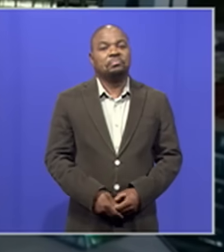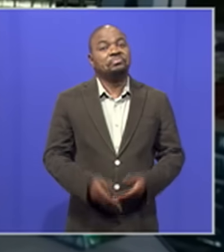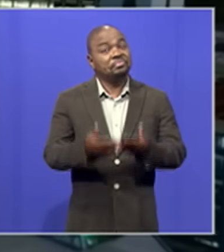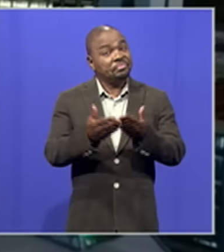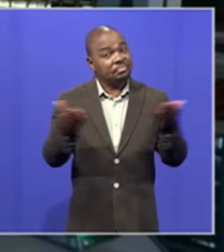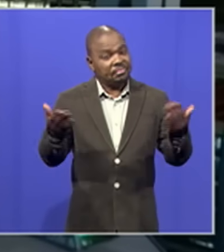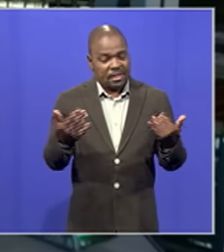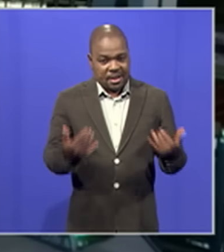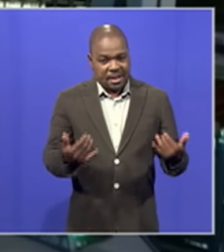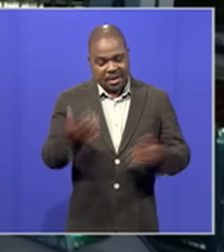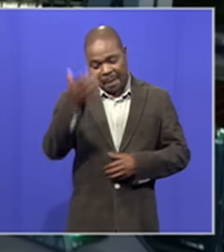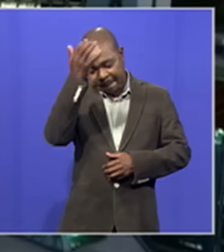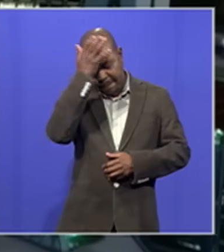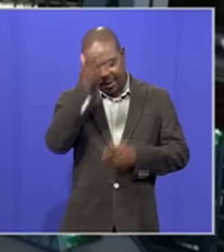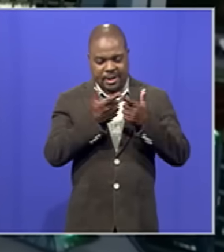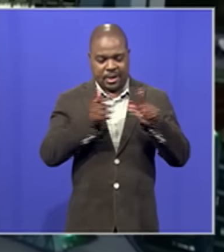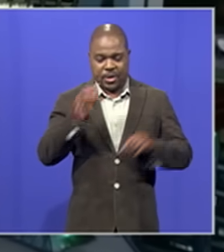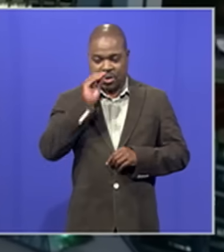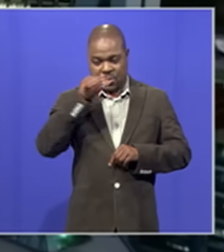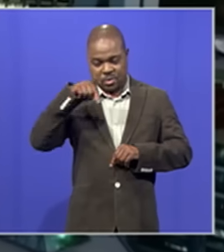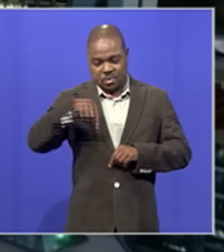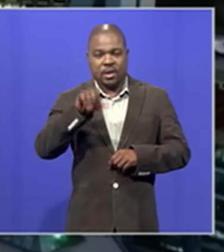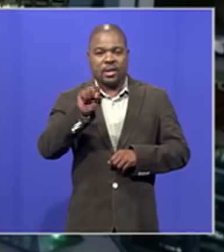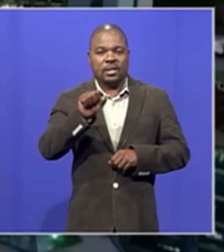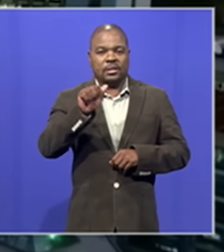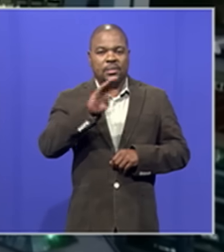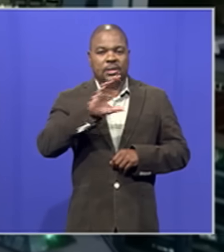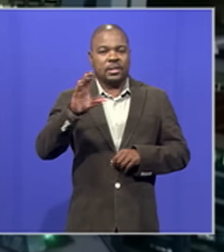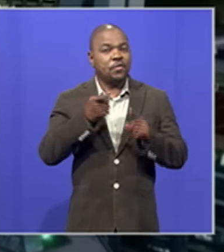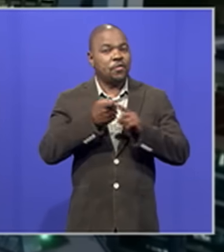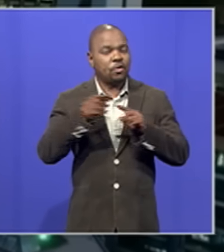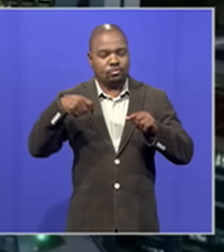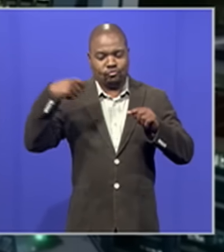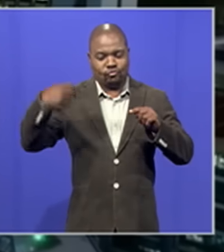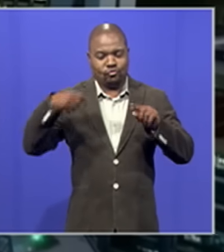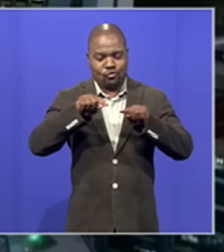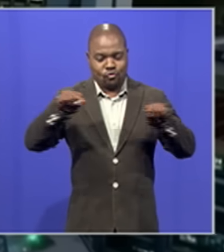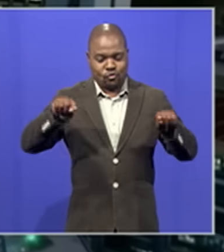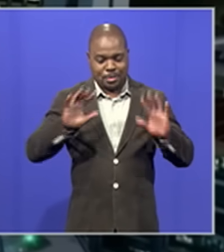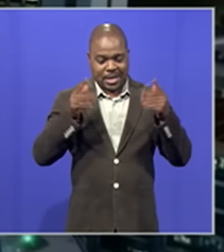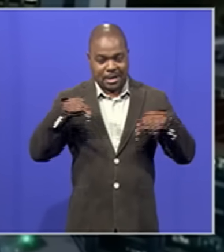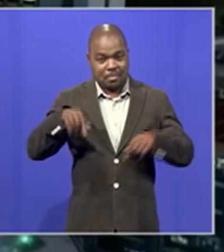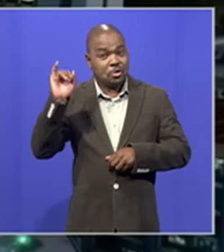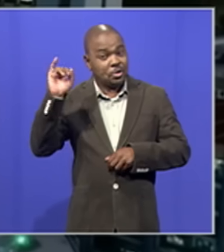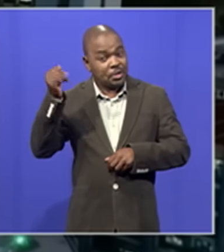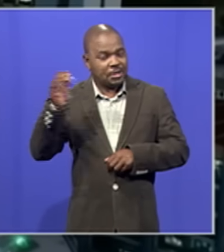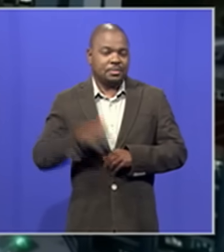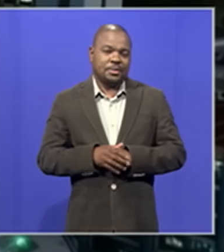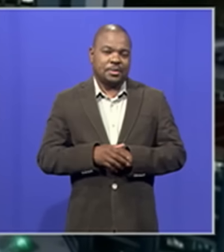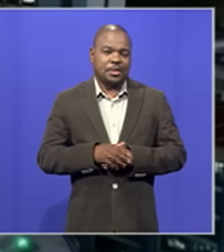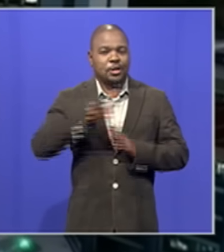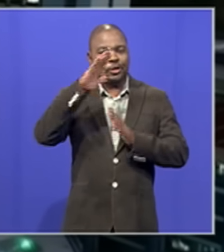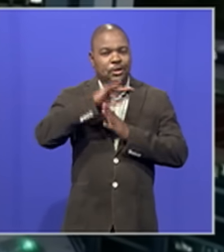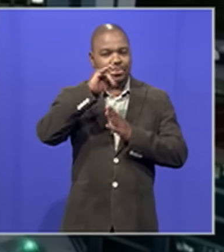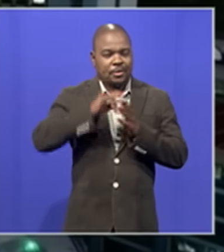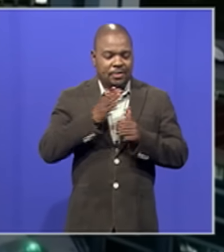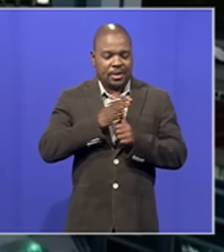Bathong bešong tše ke ditaba tša leleme la Sepedi tša SABC 2 go tšwa ka Studio 10 Auckland Park, Johannesburg. Gomme go nyetlela dihlogo